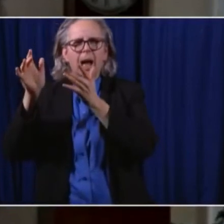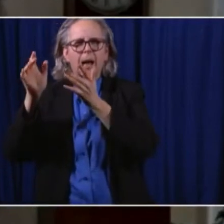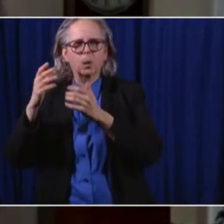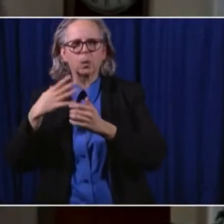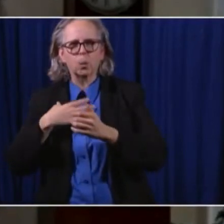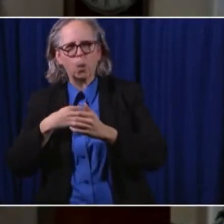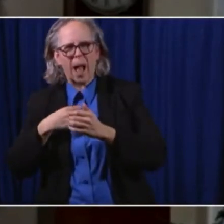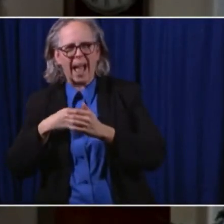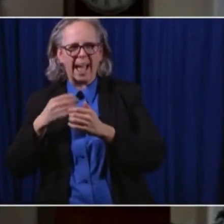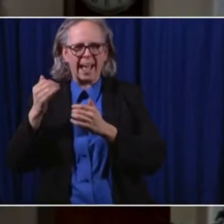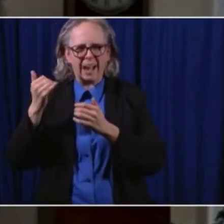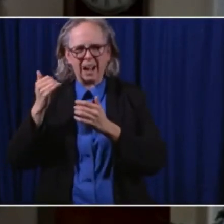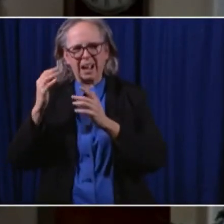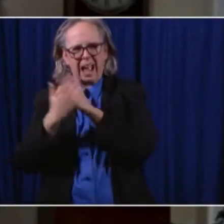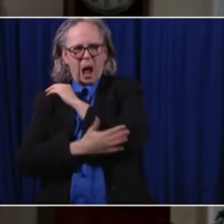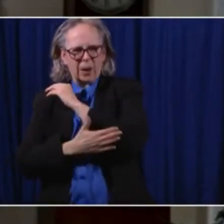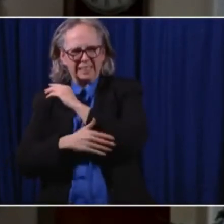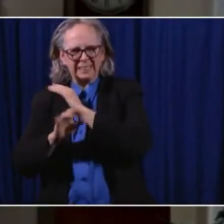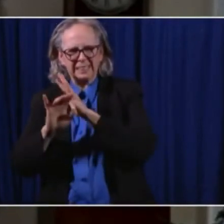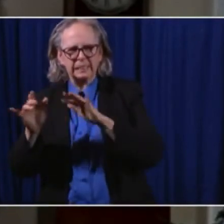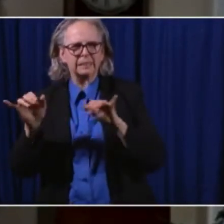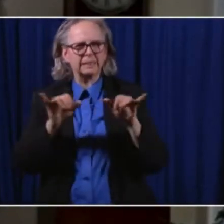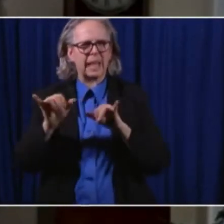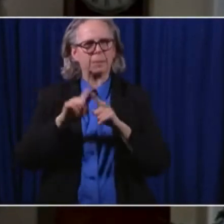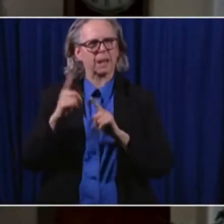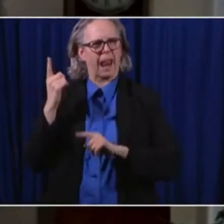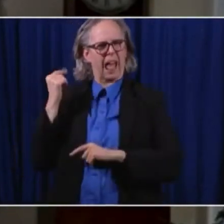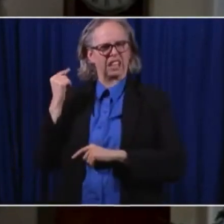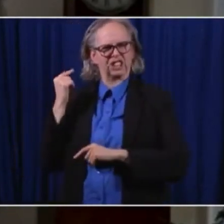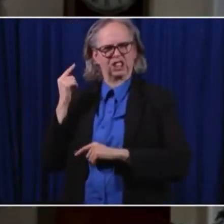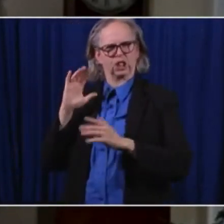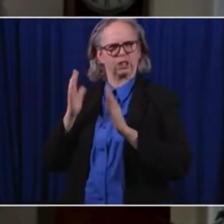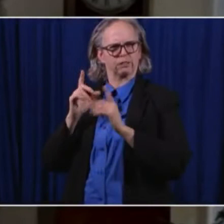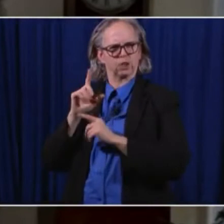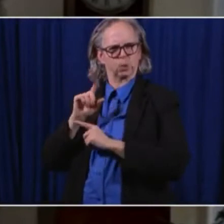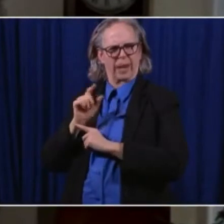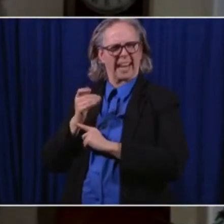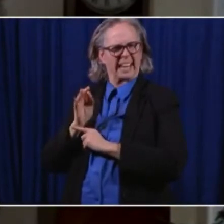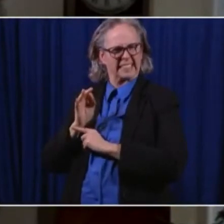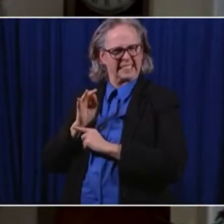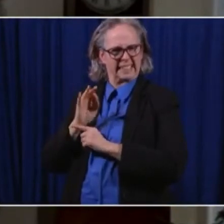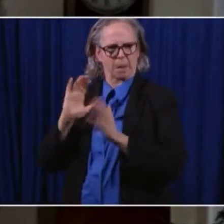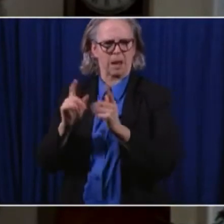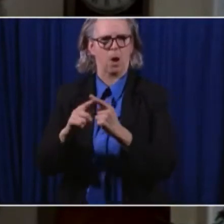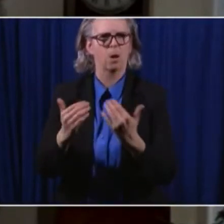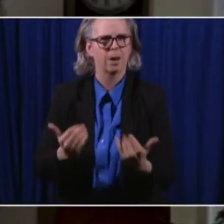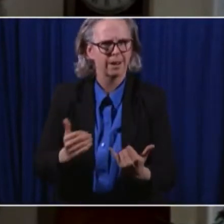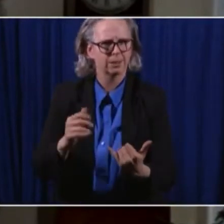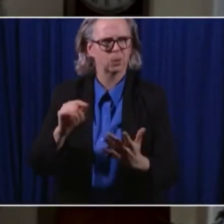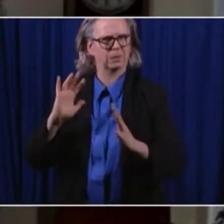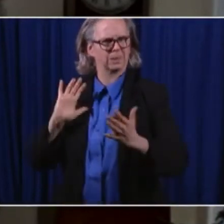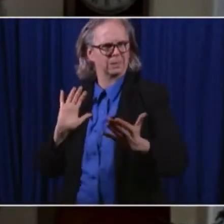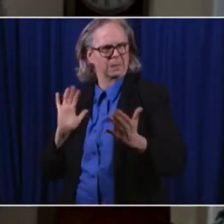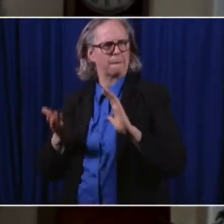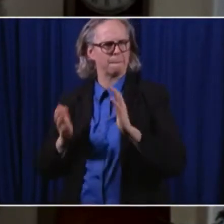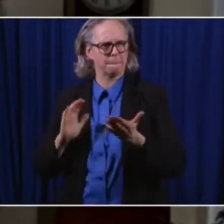the same as 2019. And so what this measures is public data, but what it